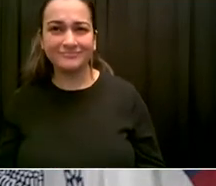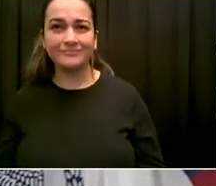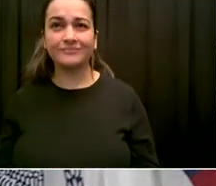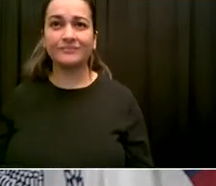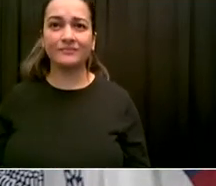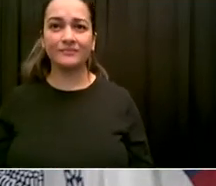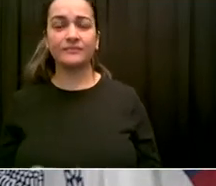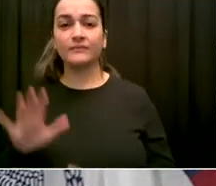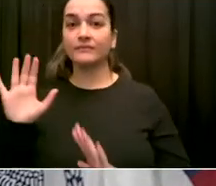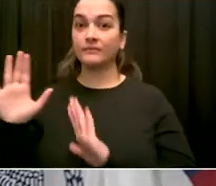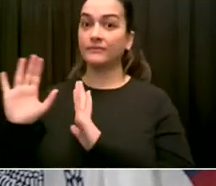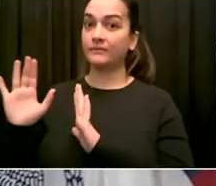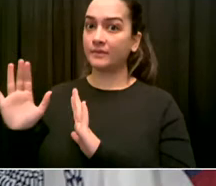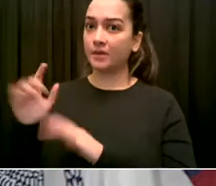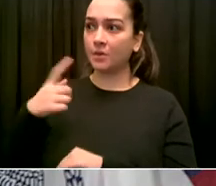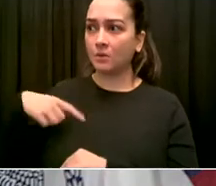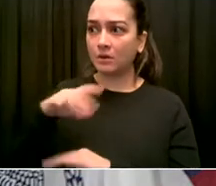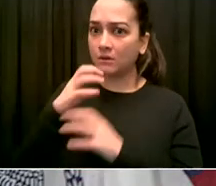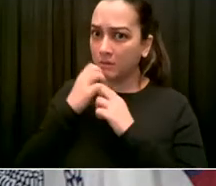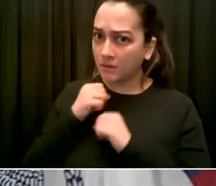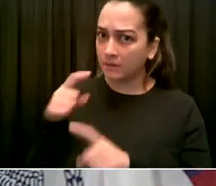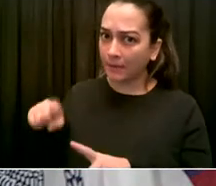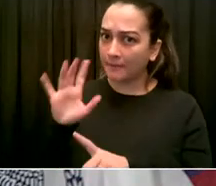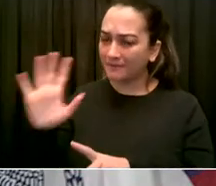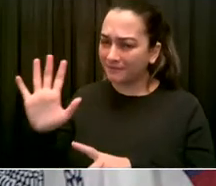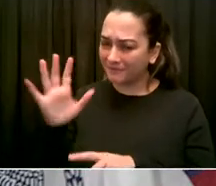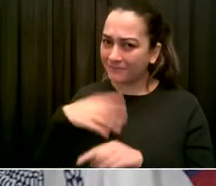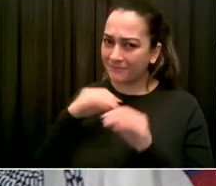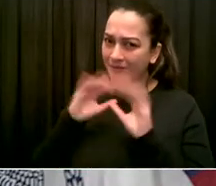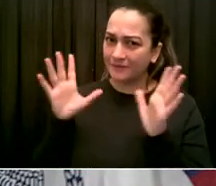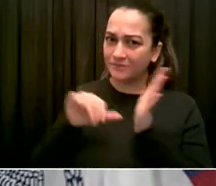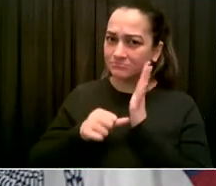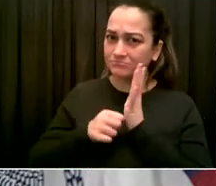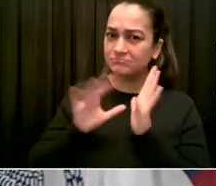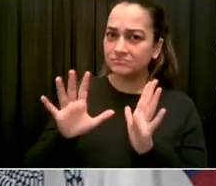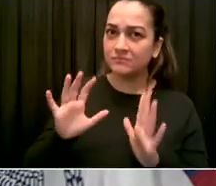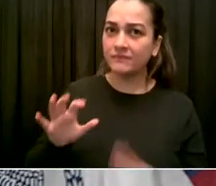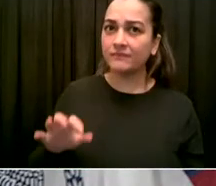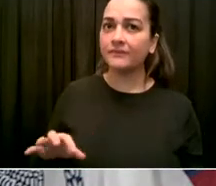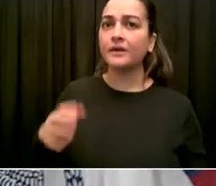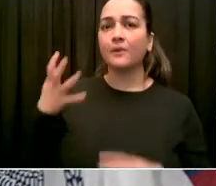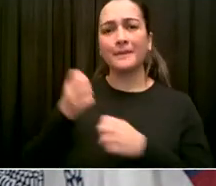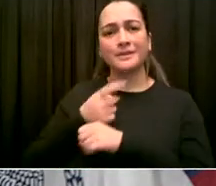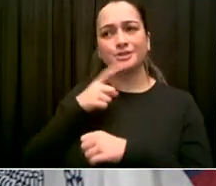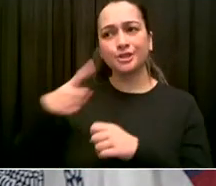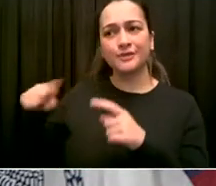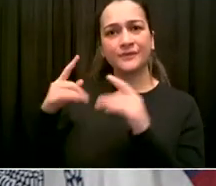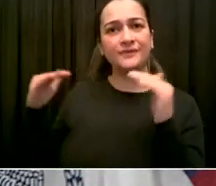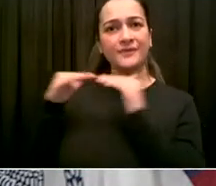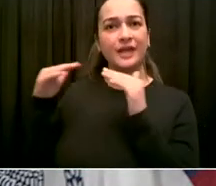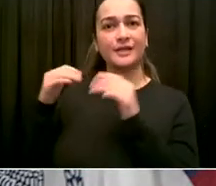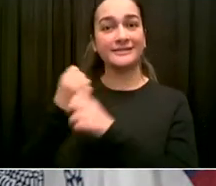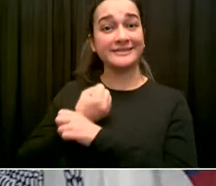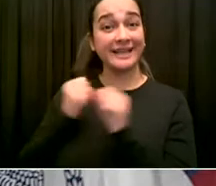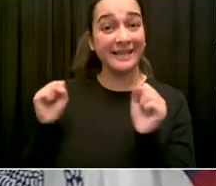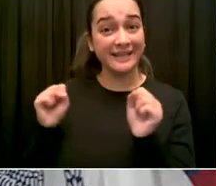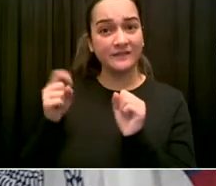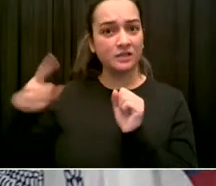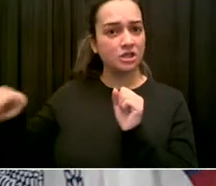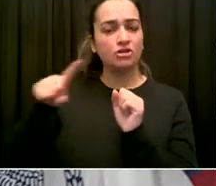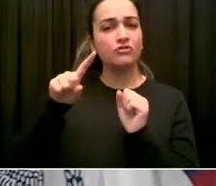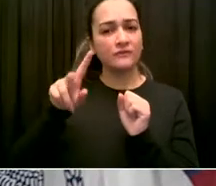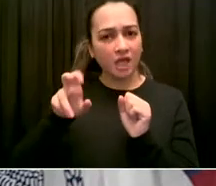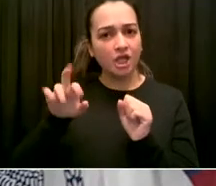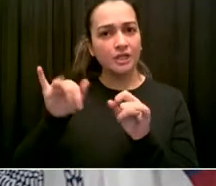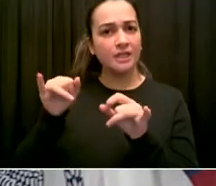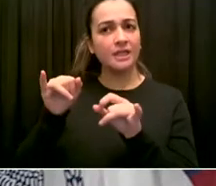fairly, safely, fairly compensated, especially people doing such vital work to protect the rest of us. I haven't seen the report, and I don't know